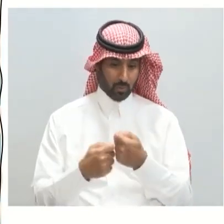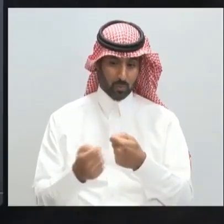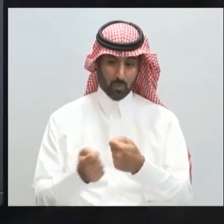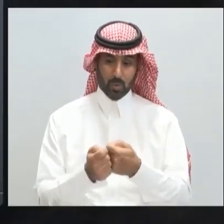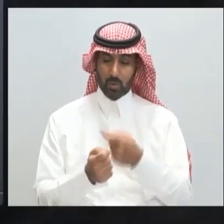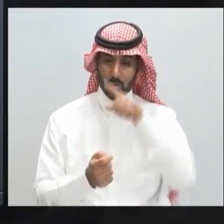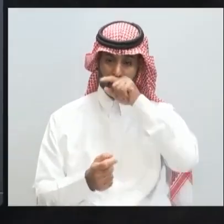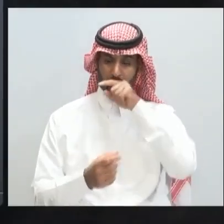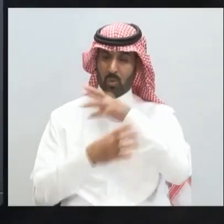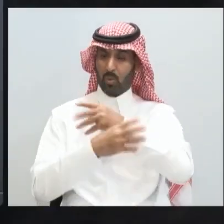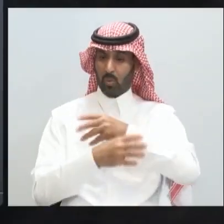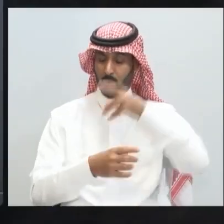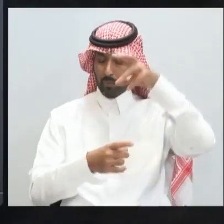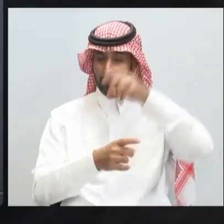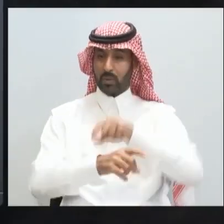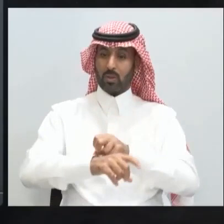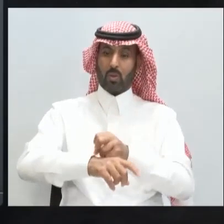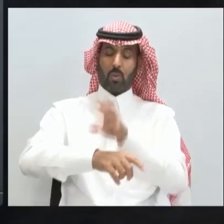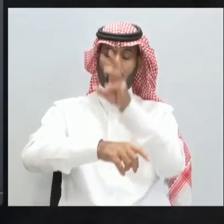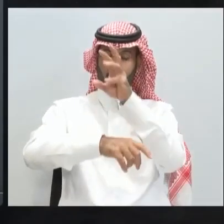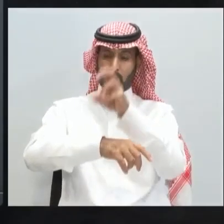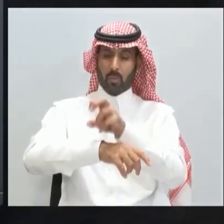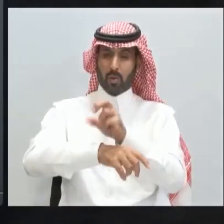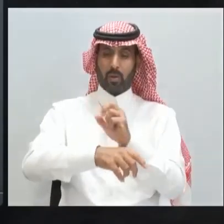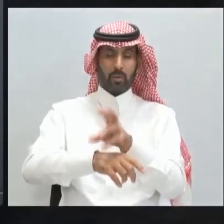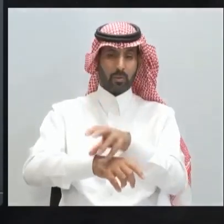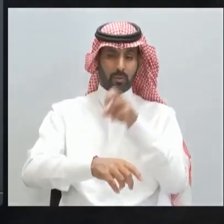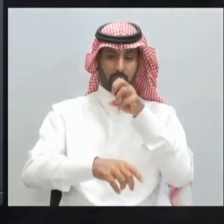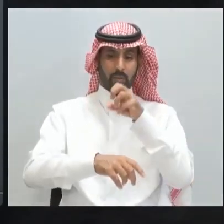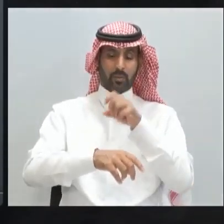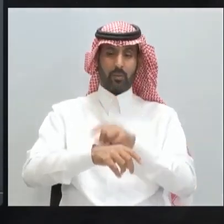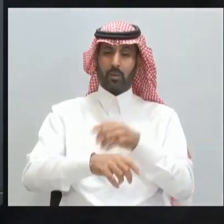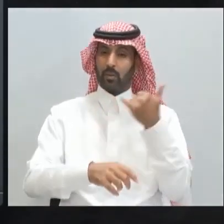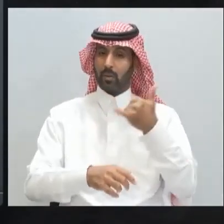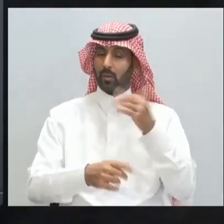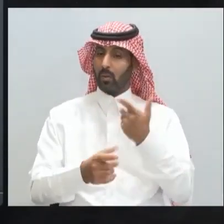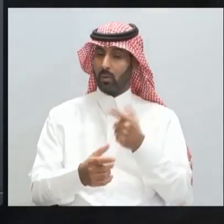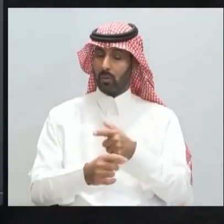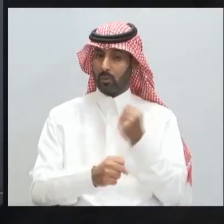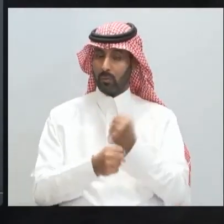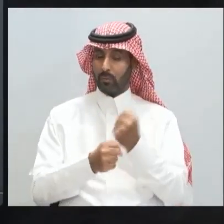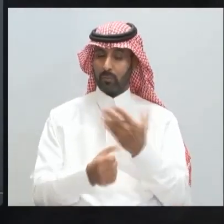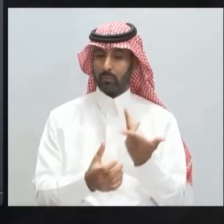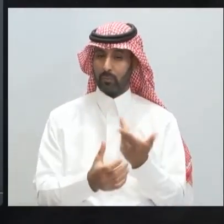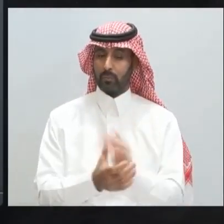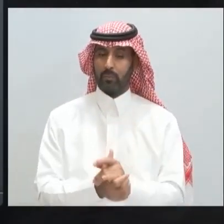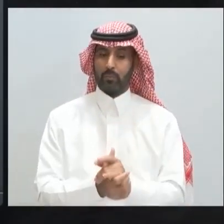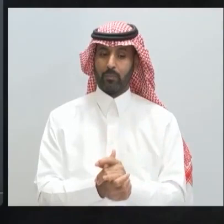the falconing business, according to Mr. Ali, of course. What is important in the falconing business?